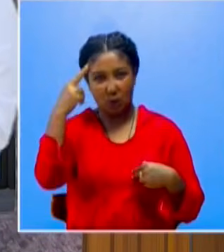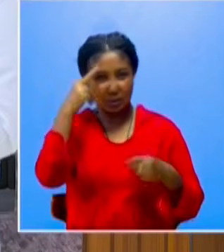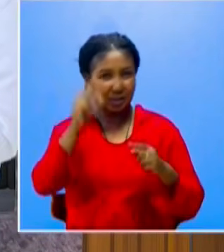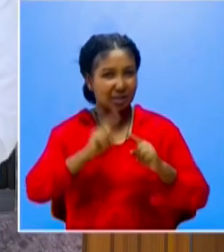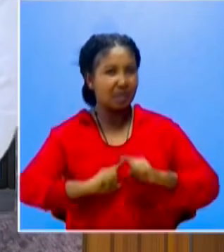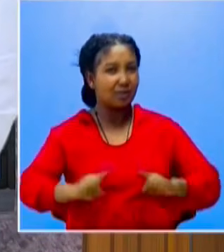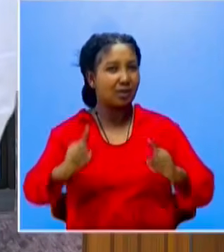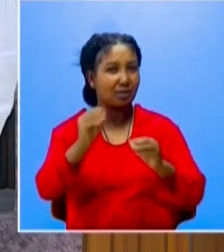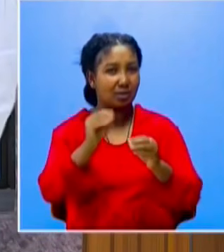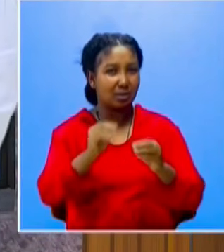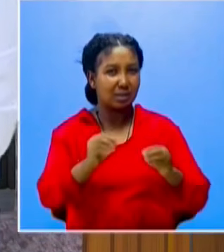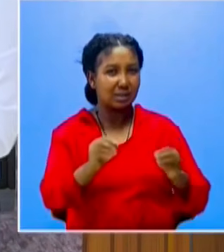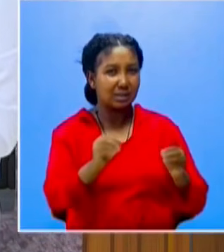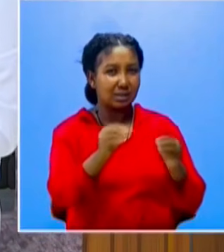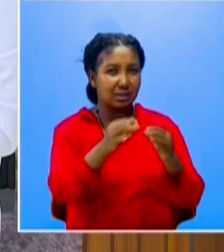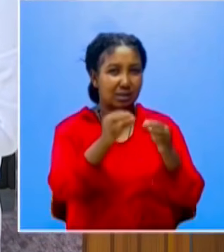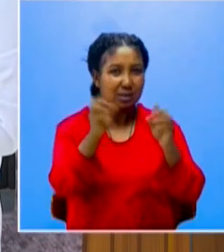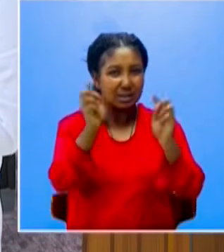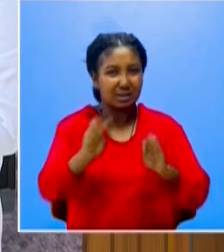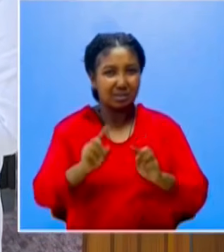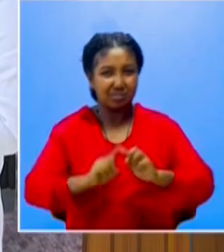different position of a sentence?